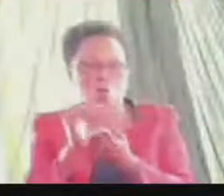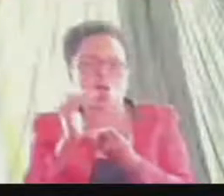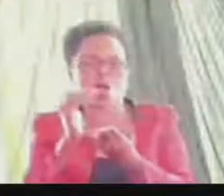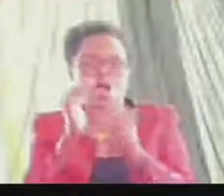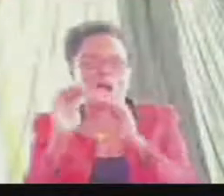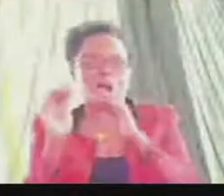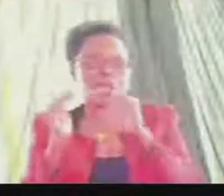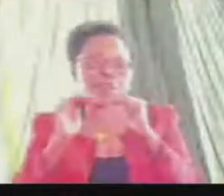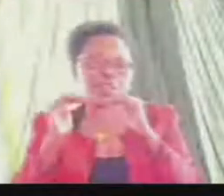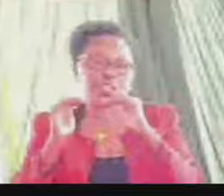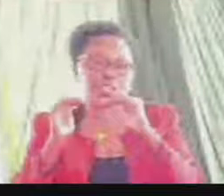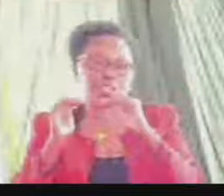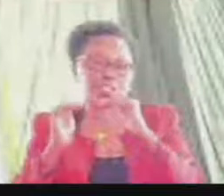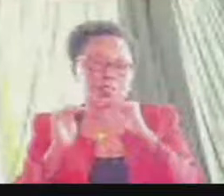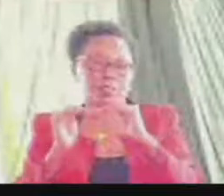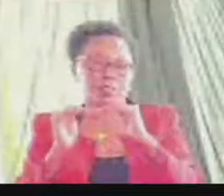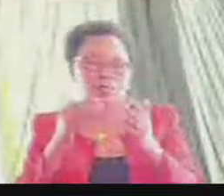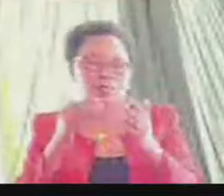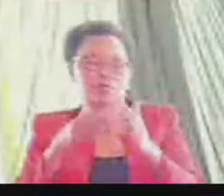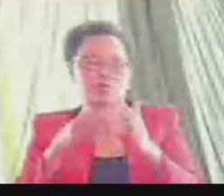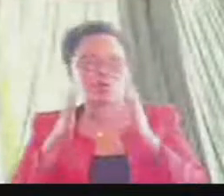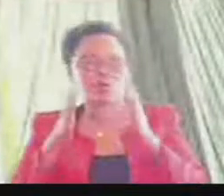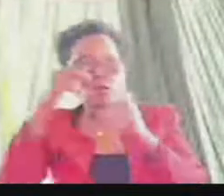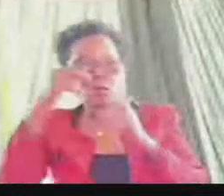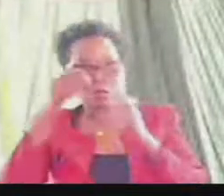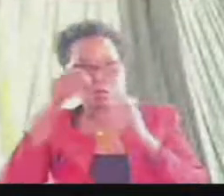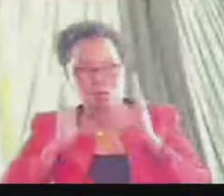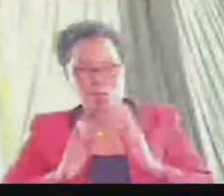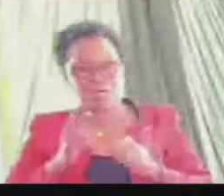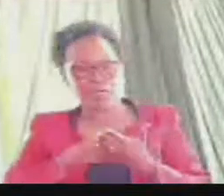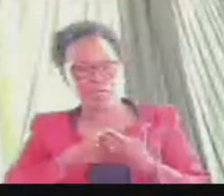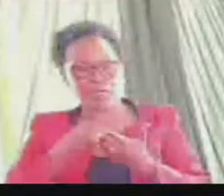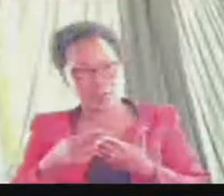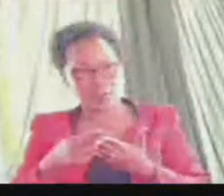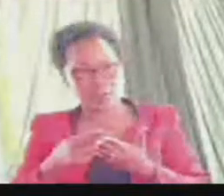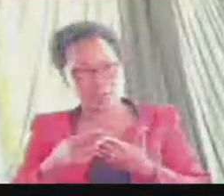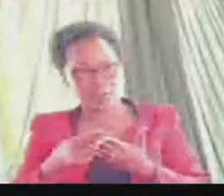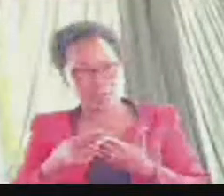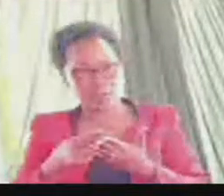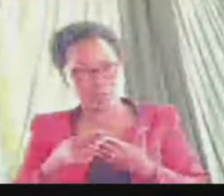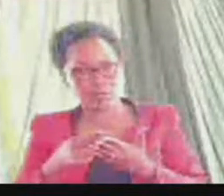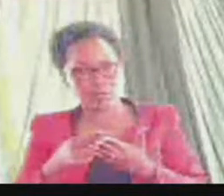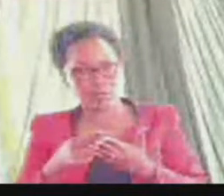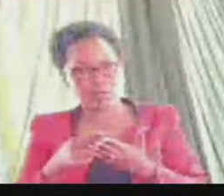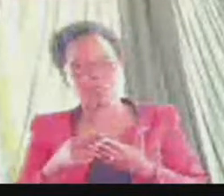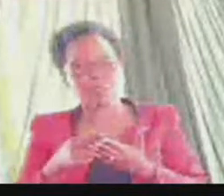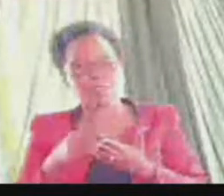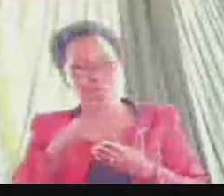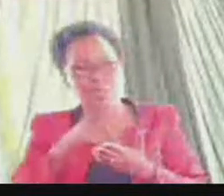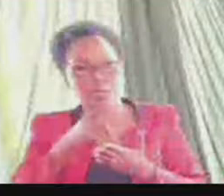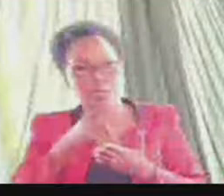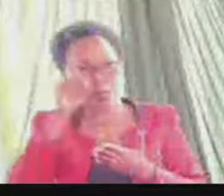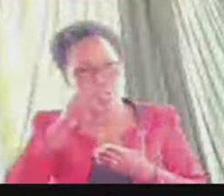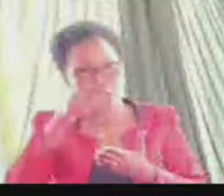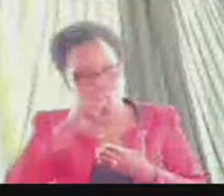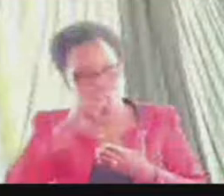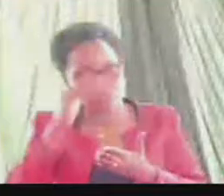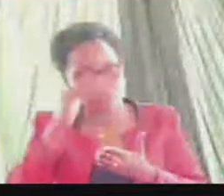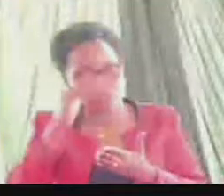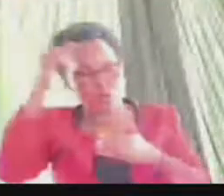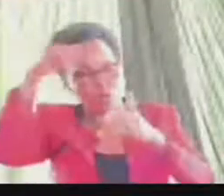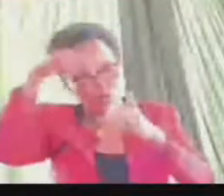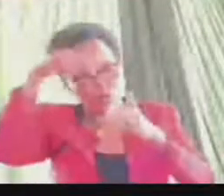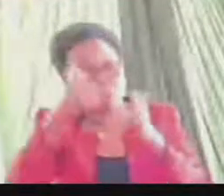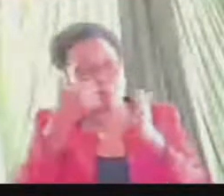A human resource will require that first and foremost you know his problems. Is it naturally an issue